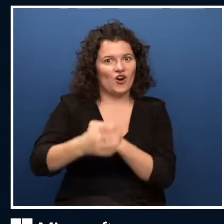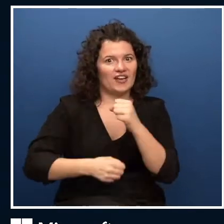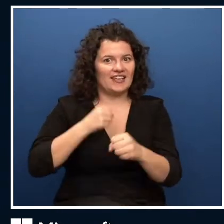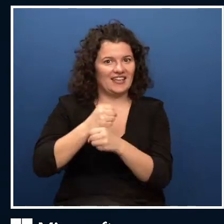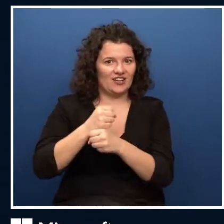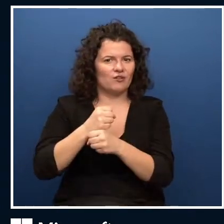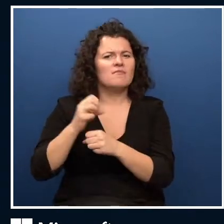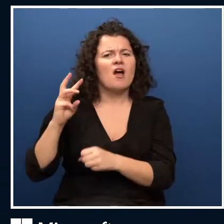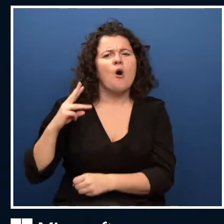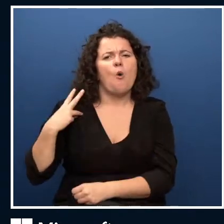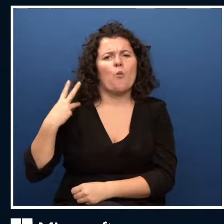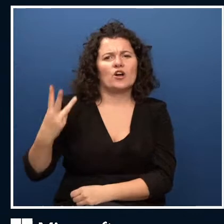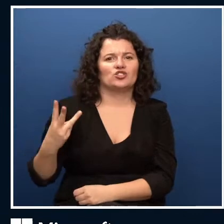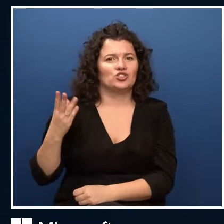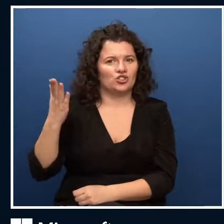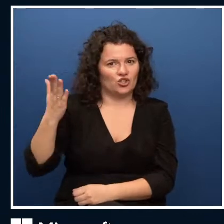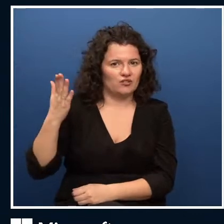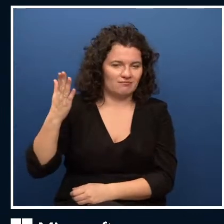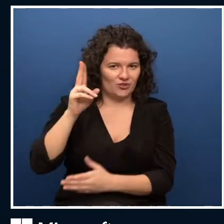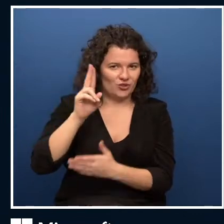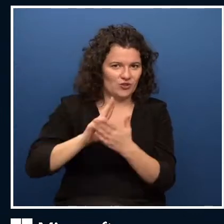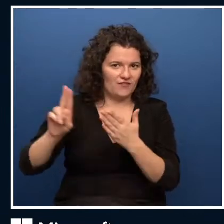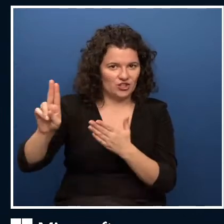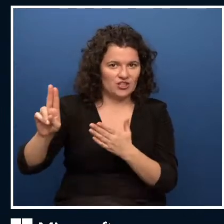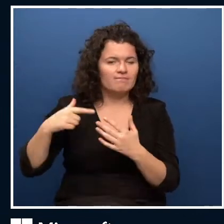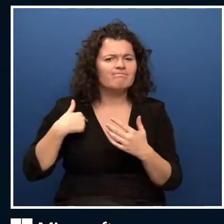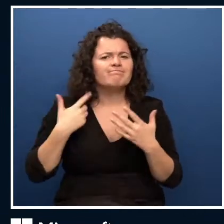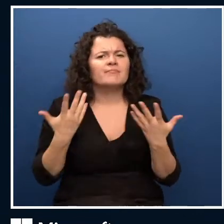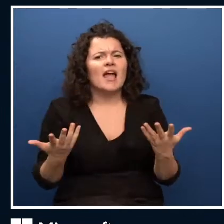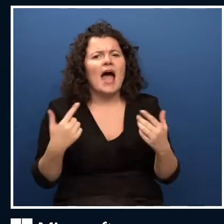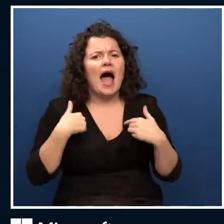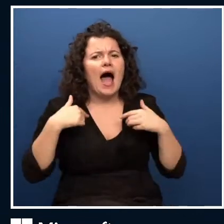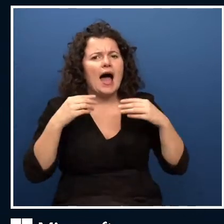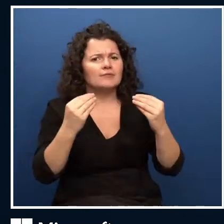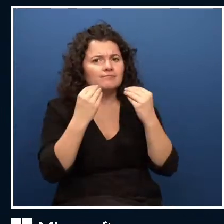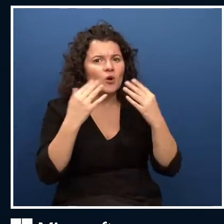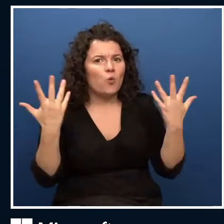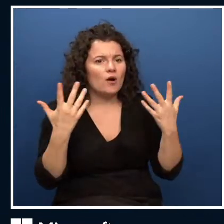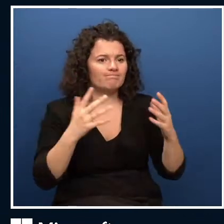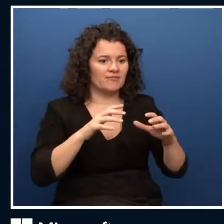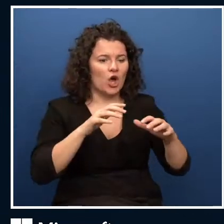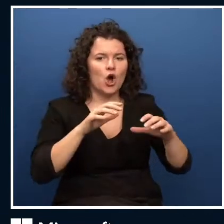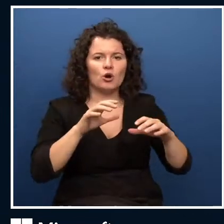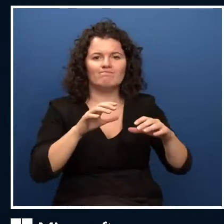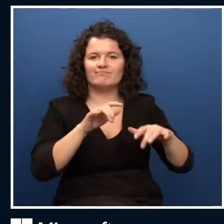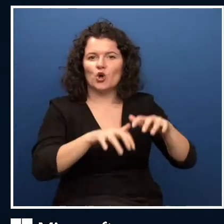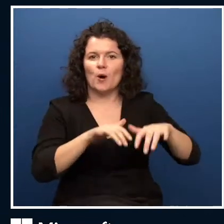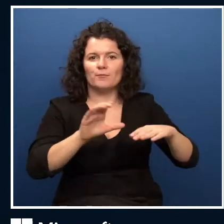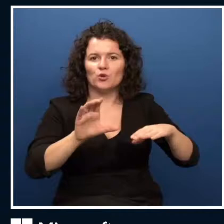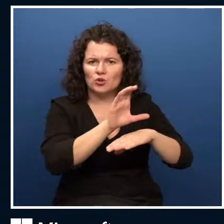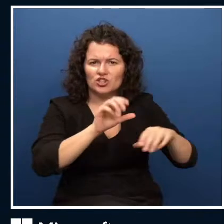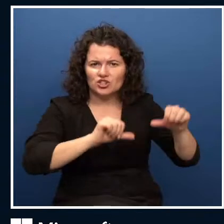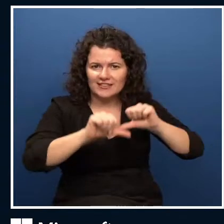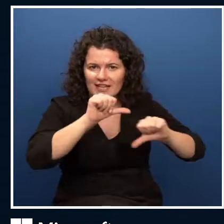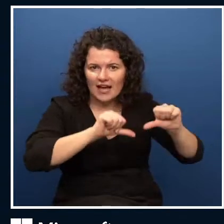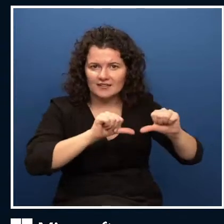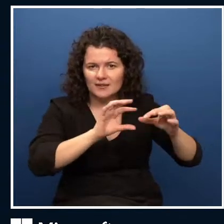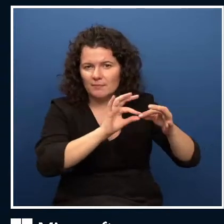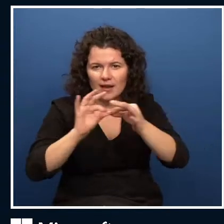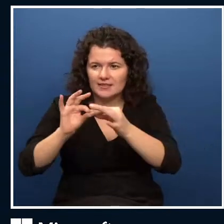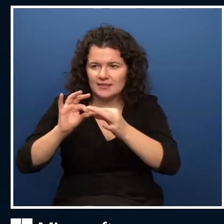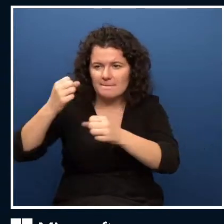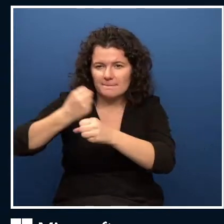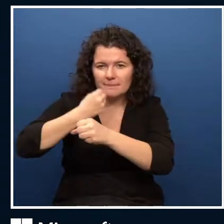and I'm studying informatics, which is kind of at the intersection of computer science and like business and also just people. So it's a very kind of